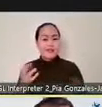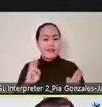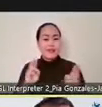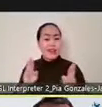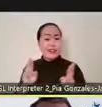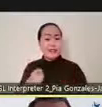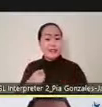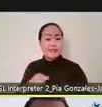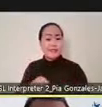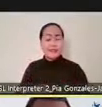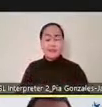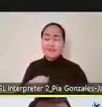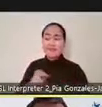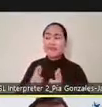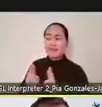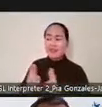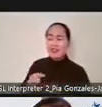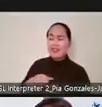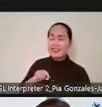Ready when you are, John. Okay.